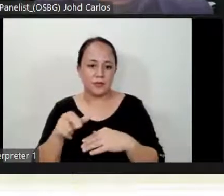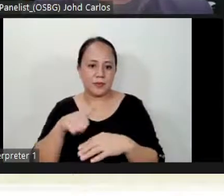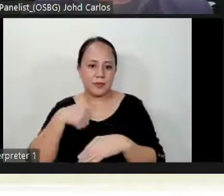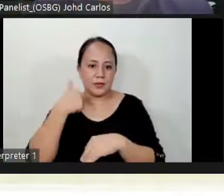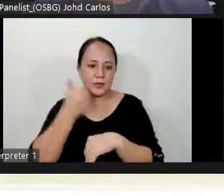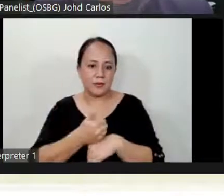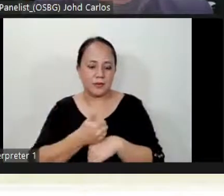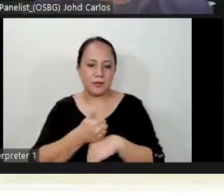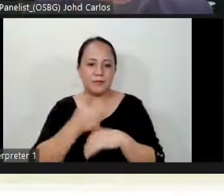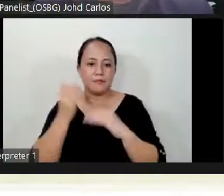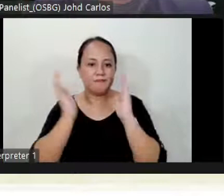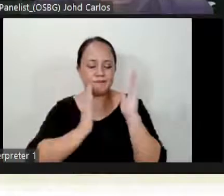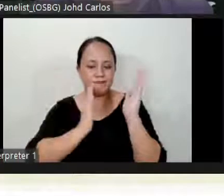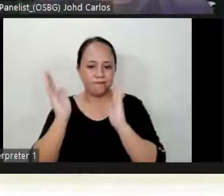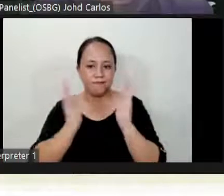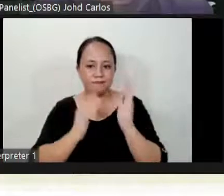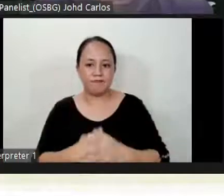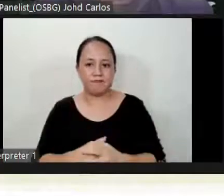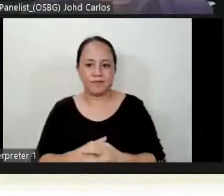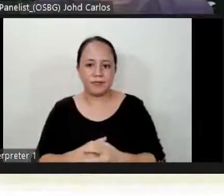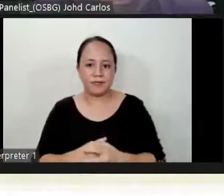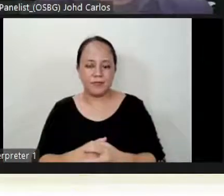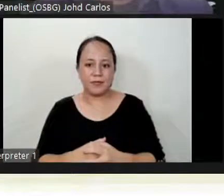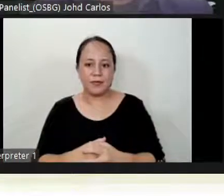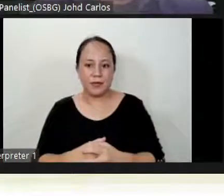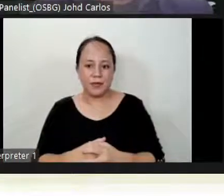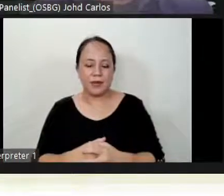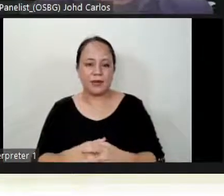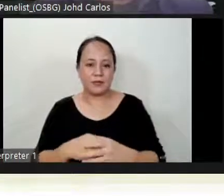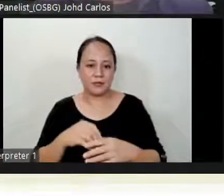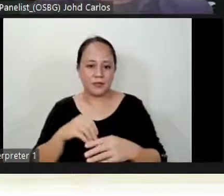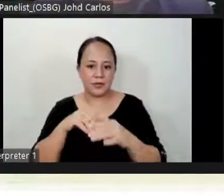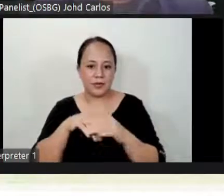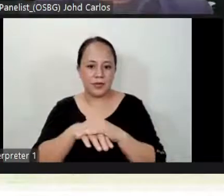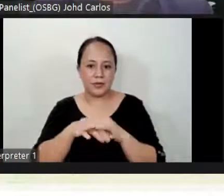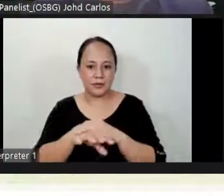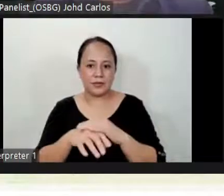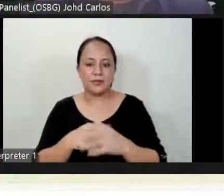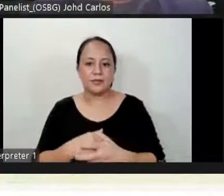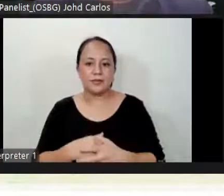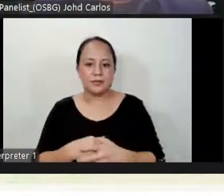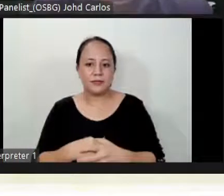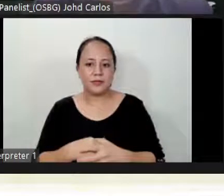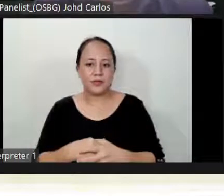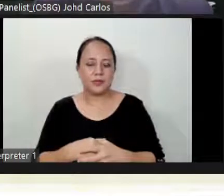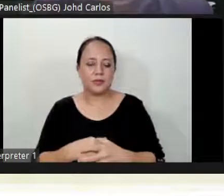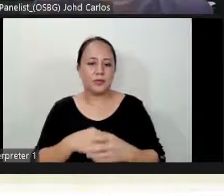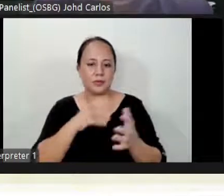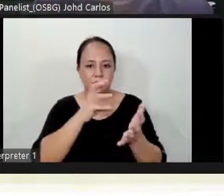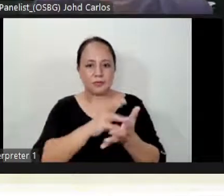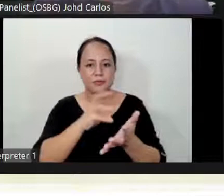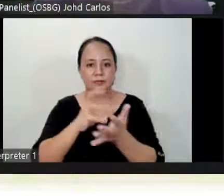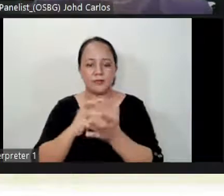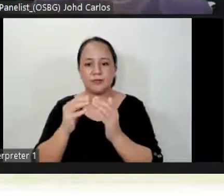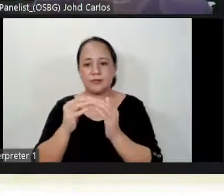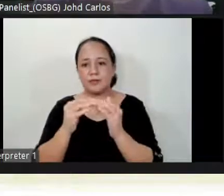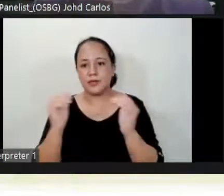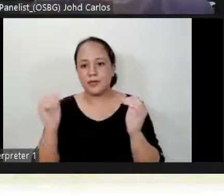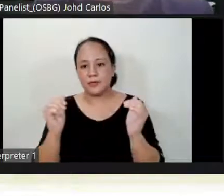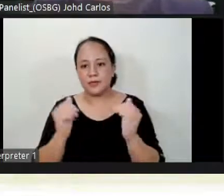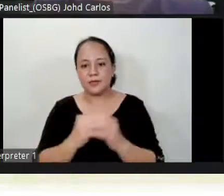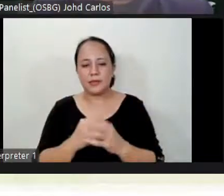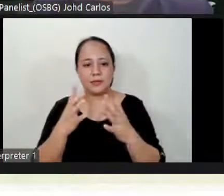these services para ma-access siya at the municipal level. Kasi what